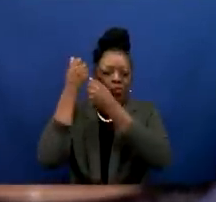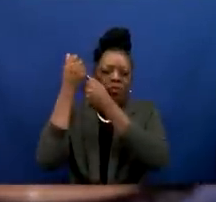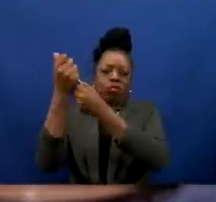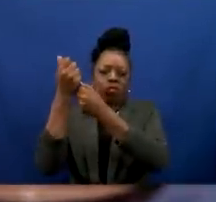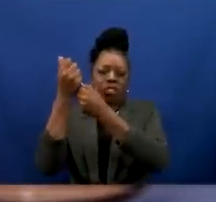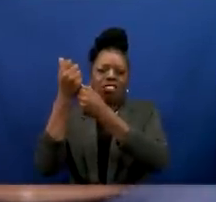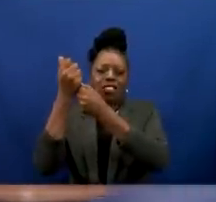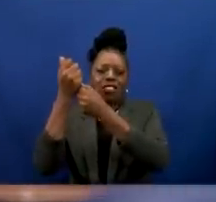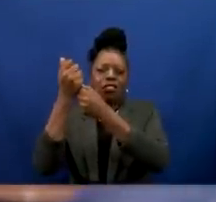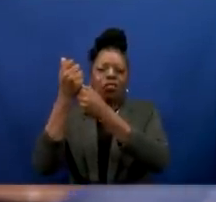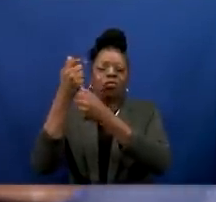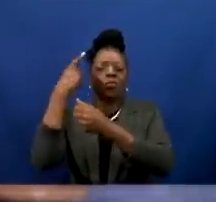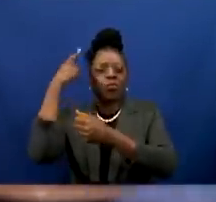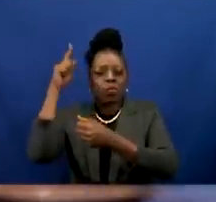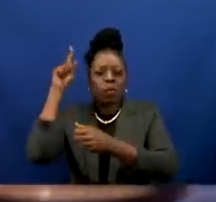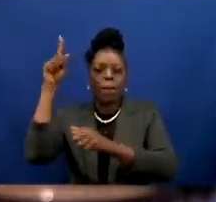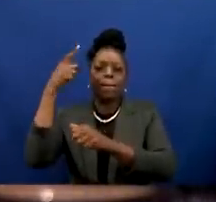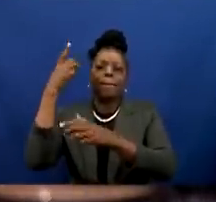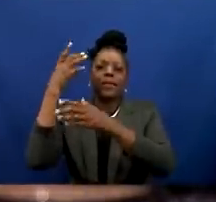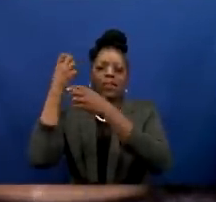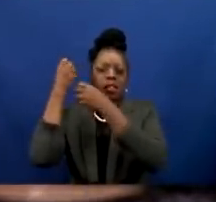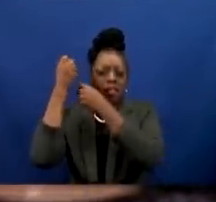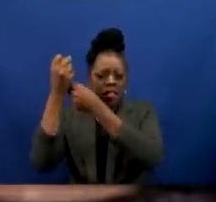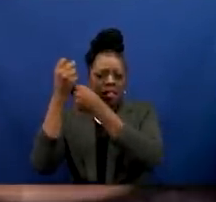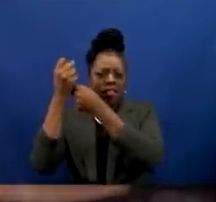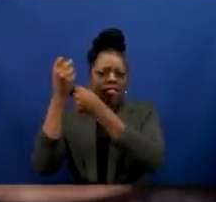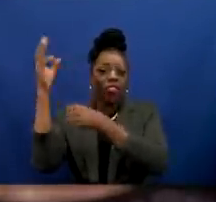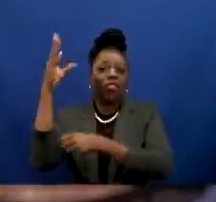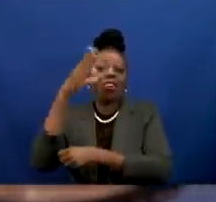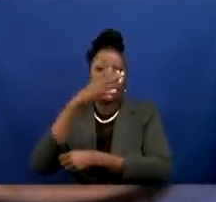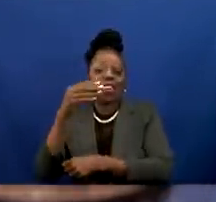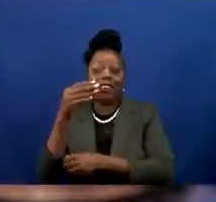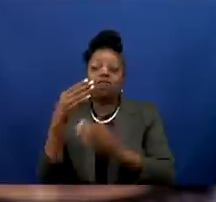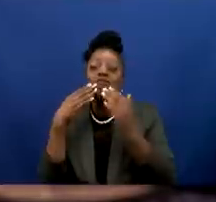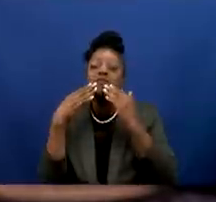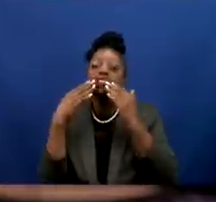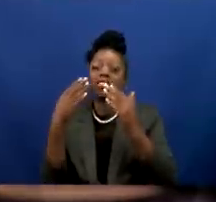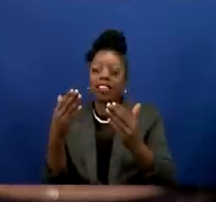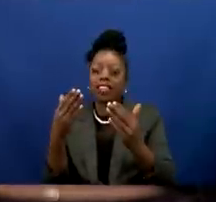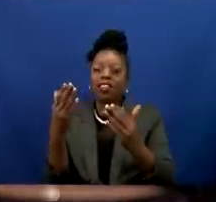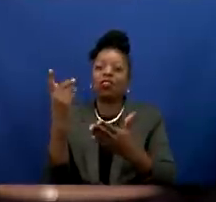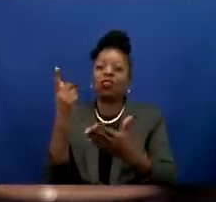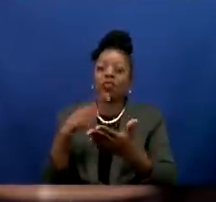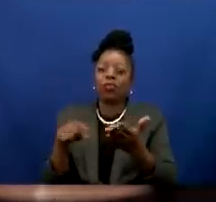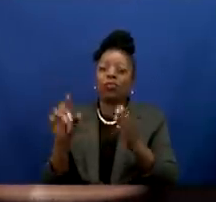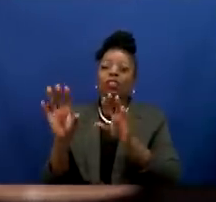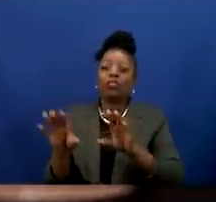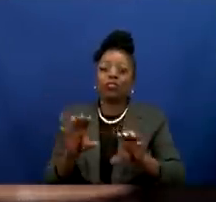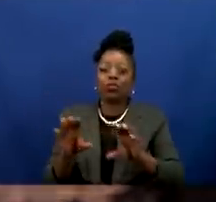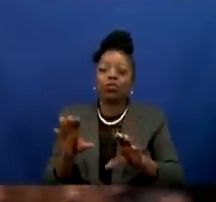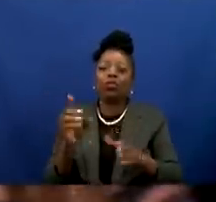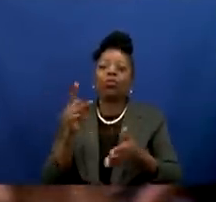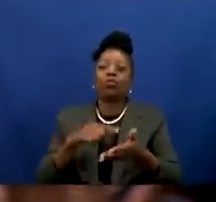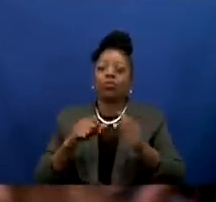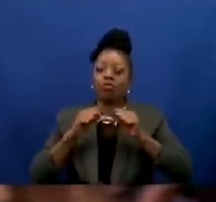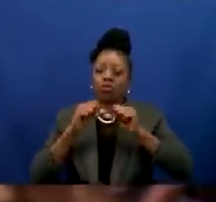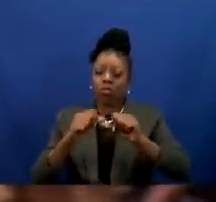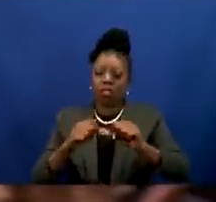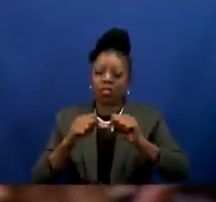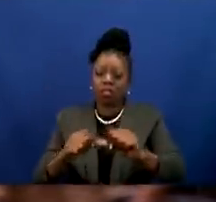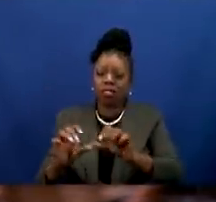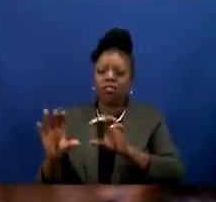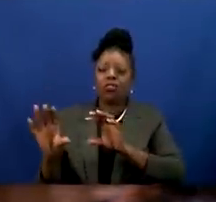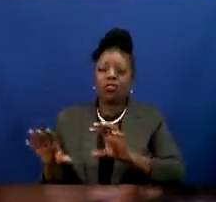you. And we thank you for what you're doing and what you're going to do, what you've already done. In the strong